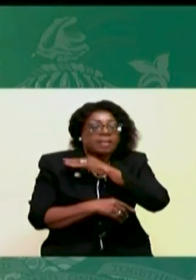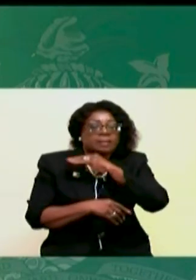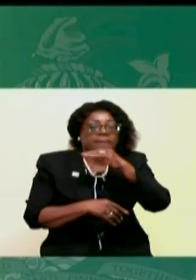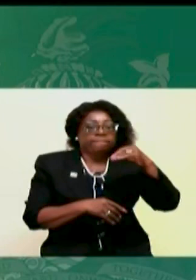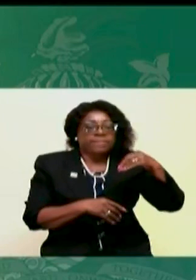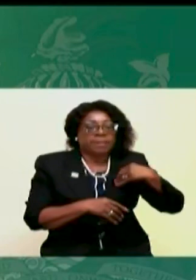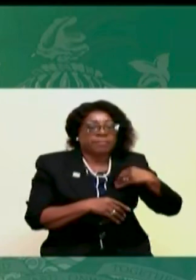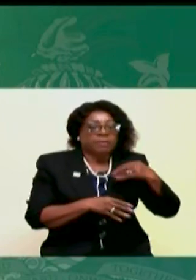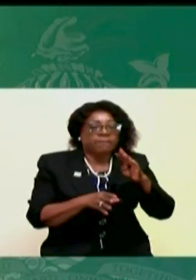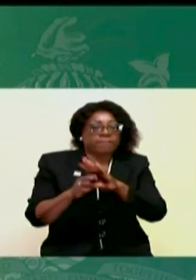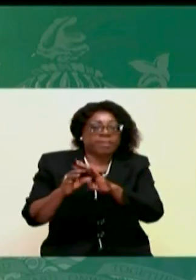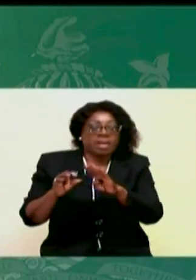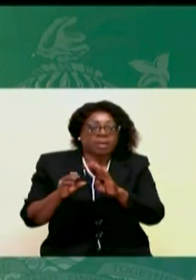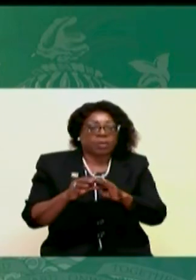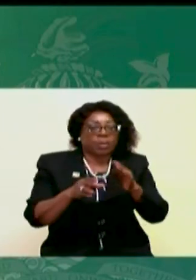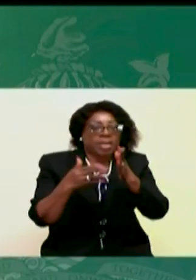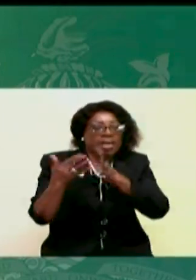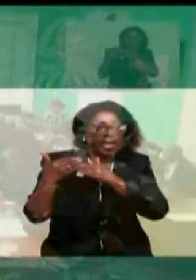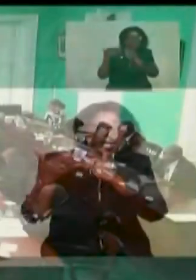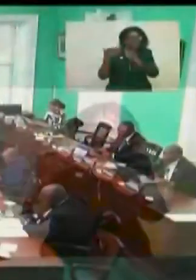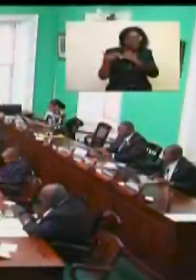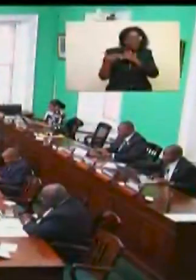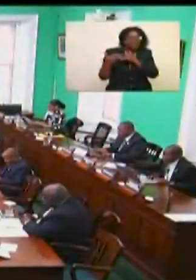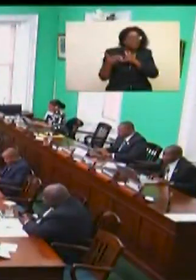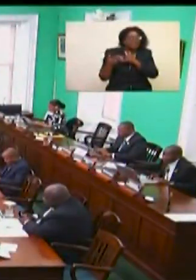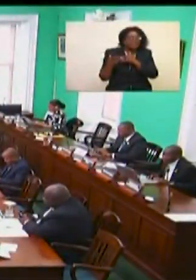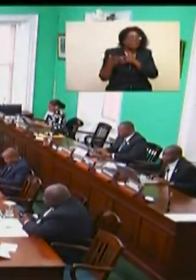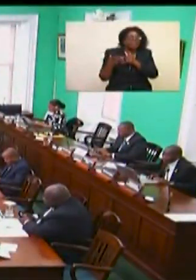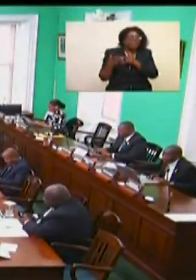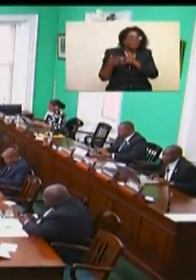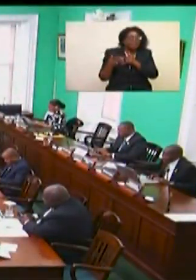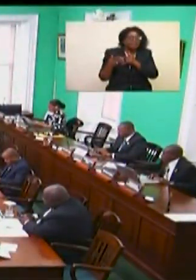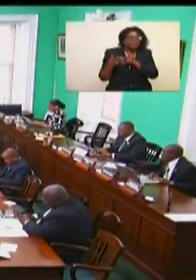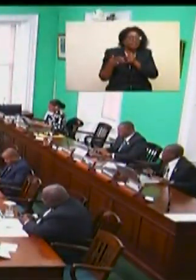sat in the chair, expects instant mashed potato.